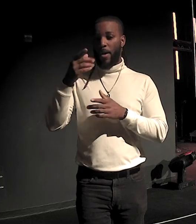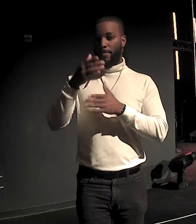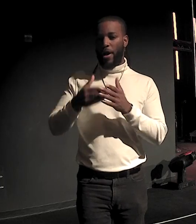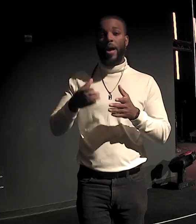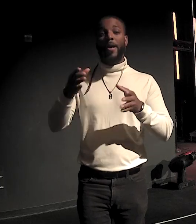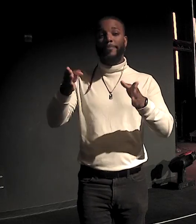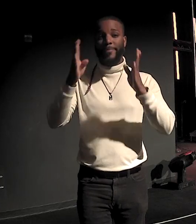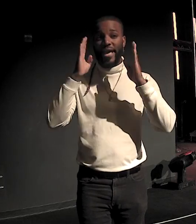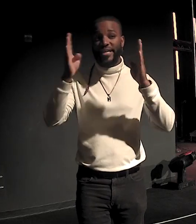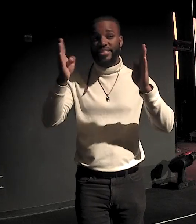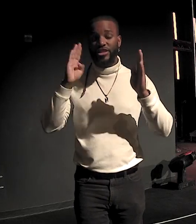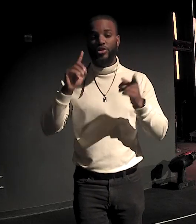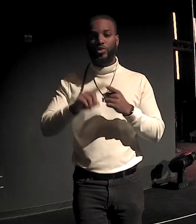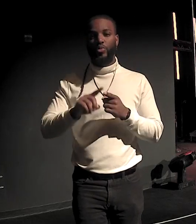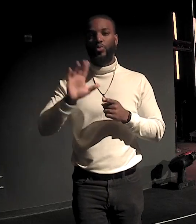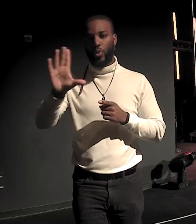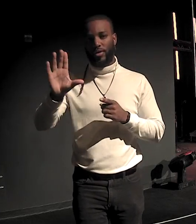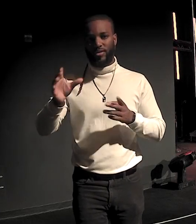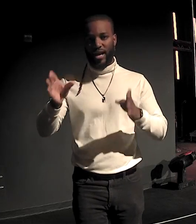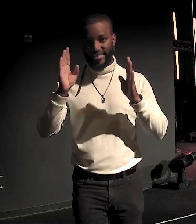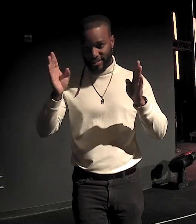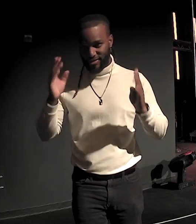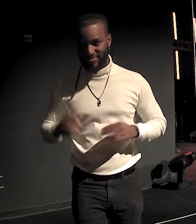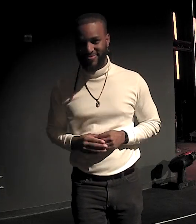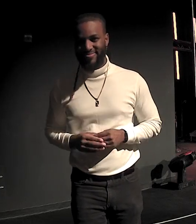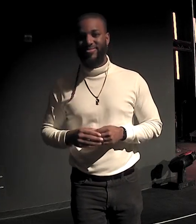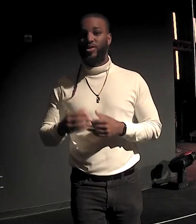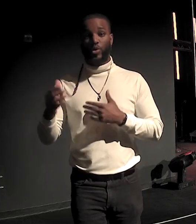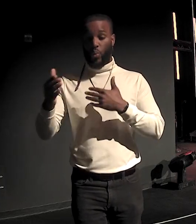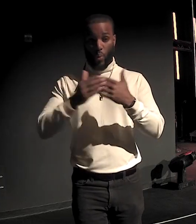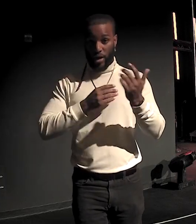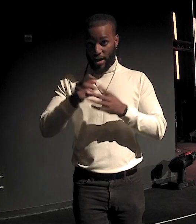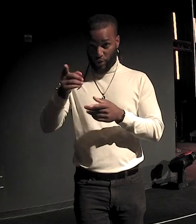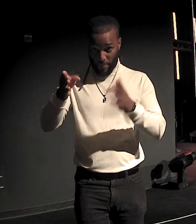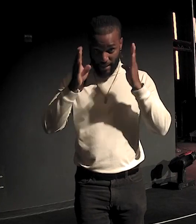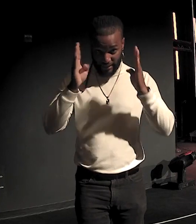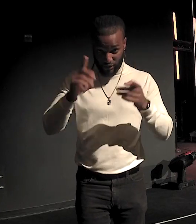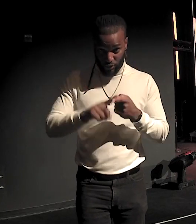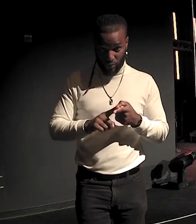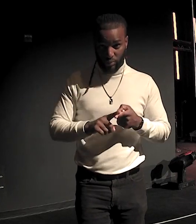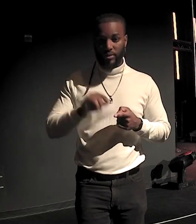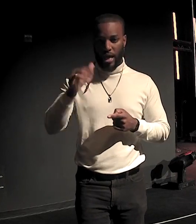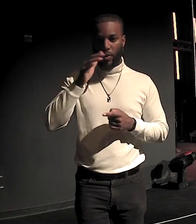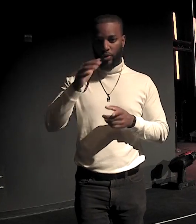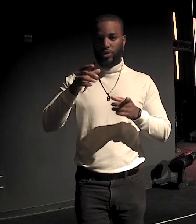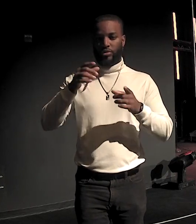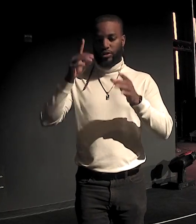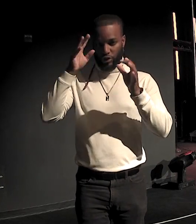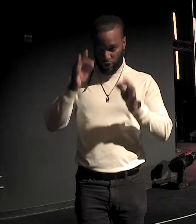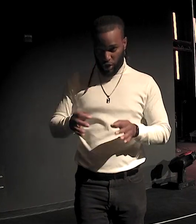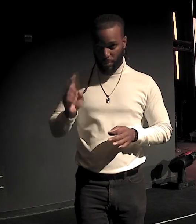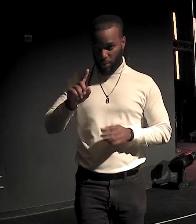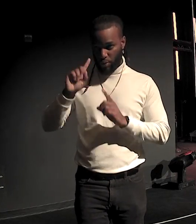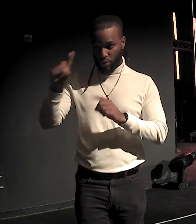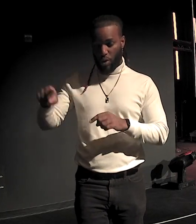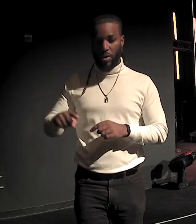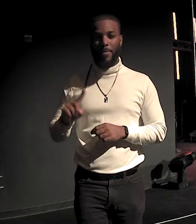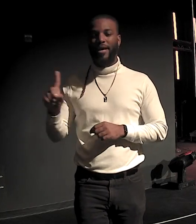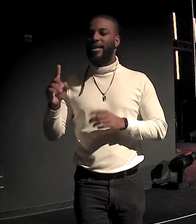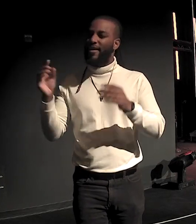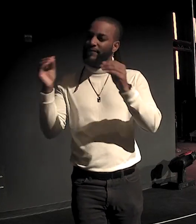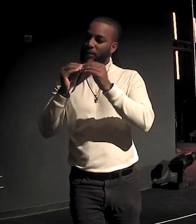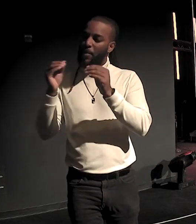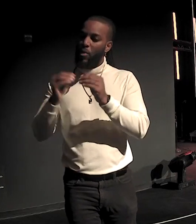pay attention to your attention. Whatever gains it will dictate the way that you go. But even more, this is in